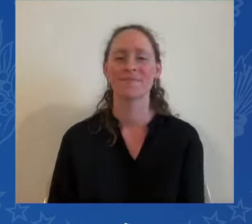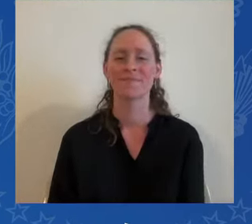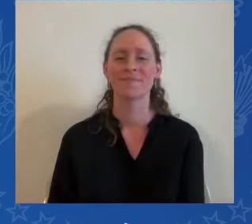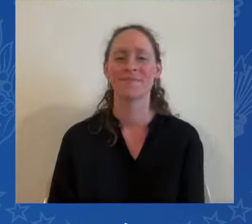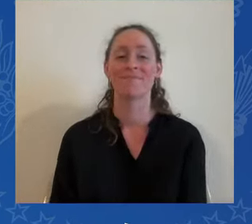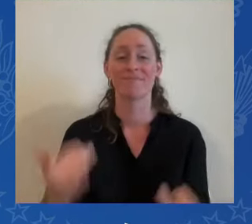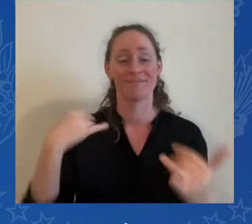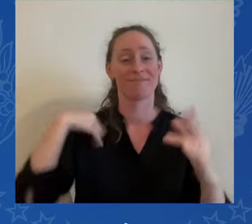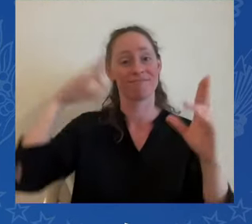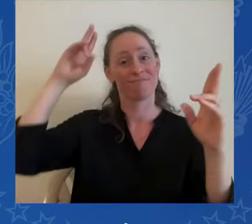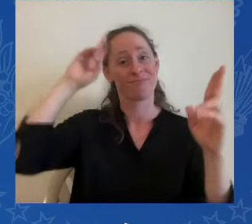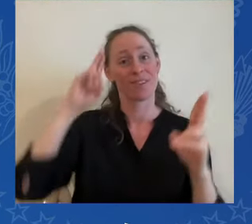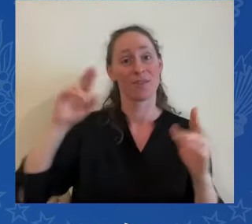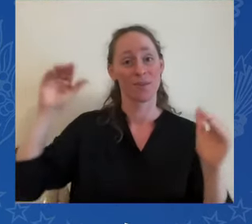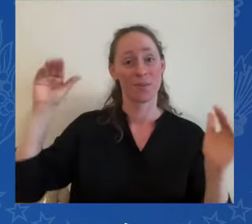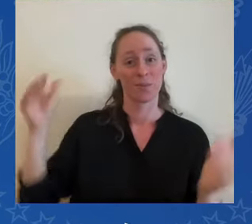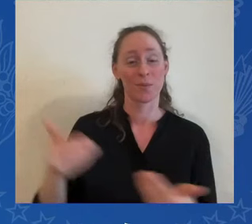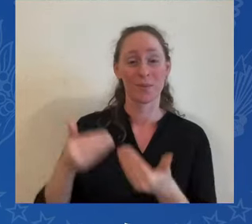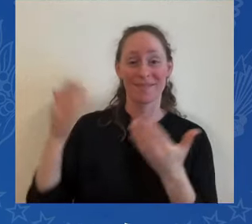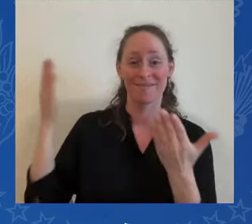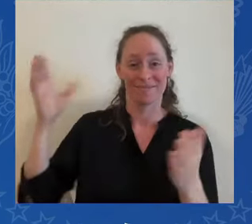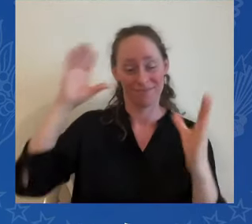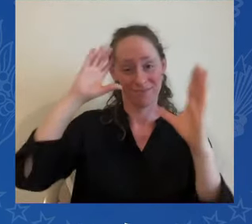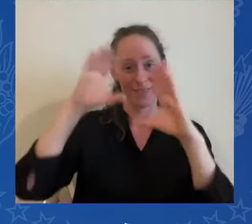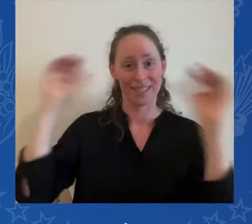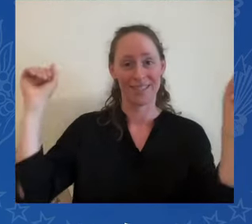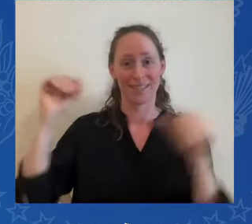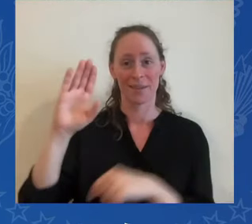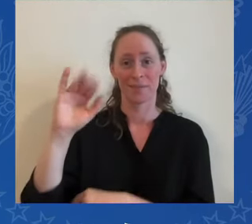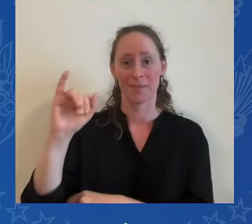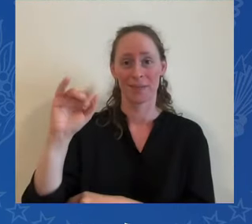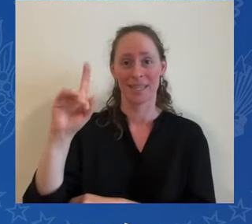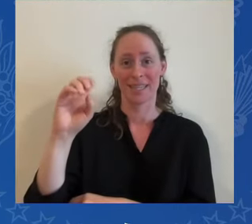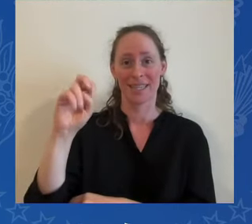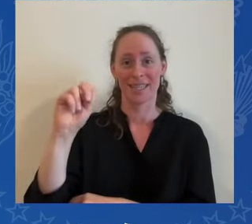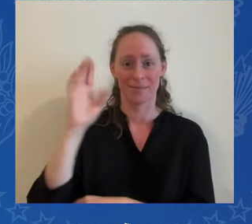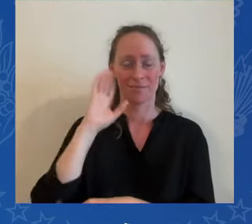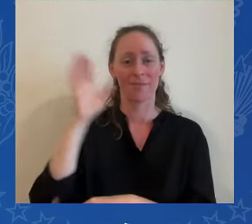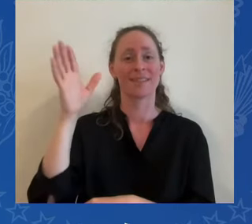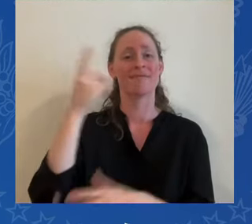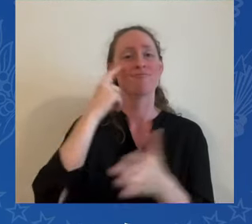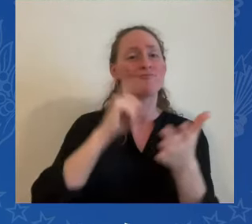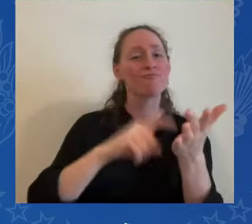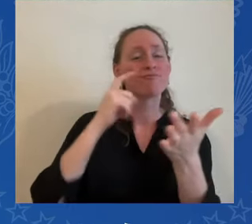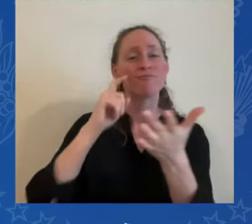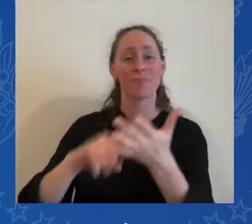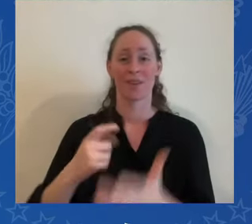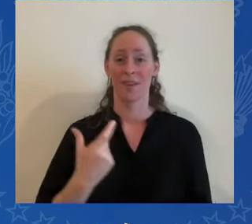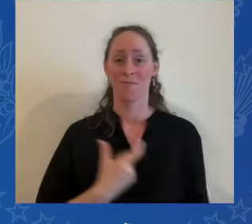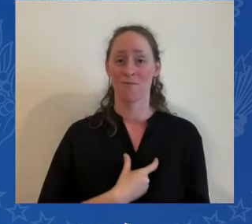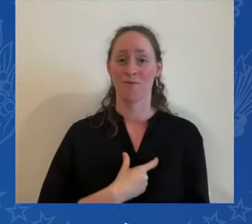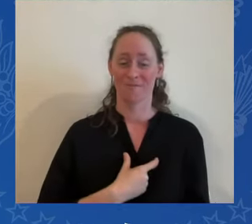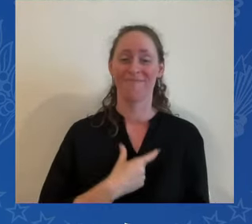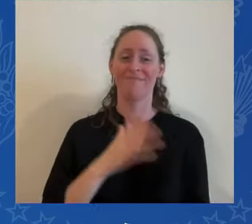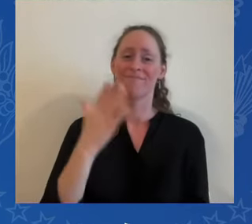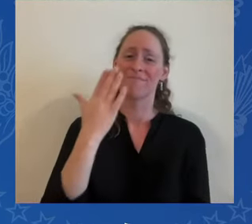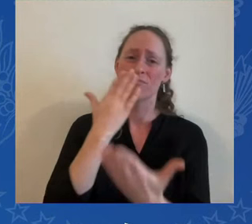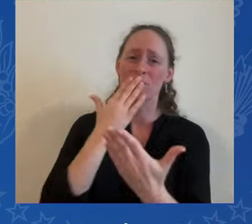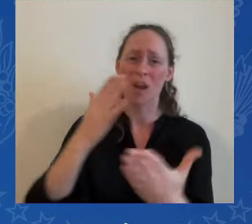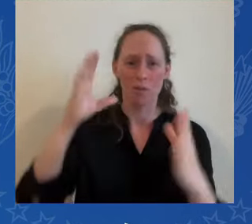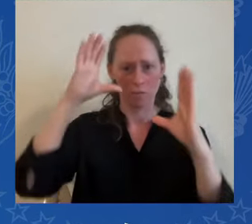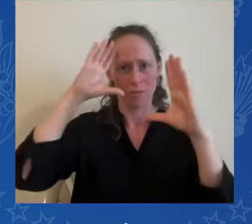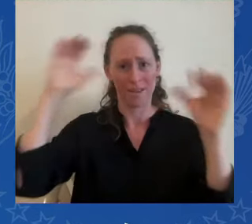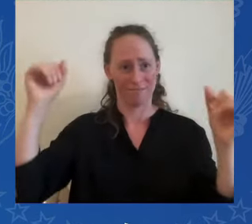these well-deserved awards. Thank you, Mr. President, for bringing us together today and for your support of the